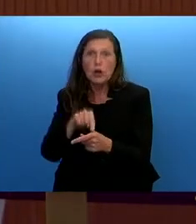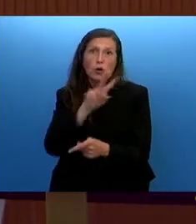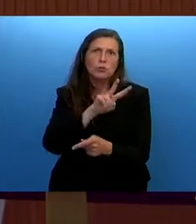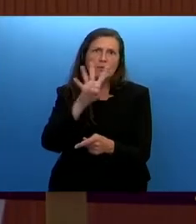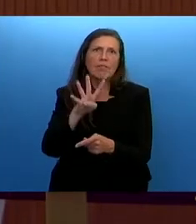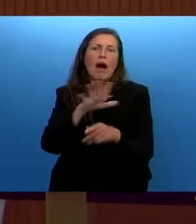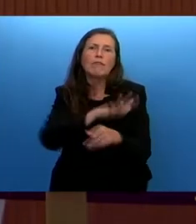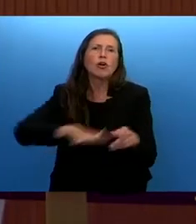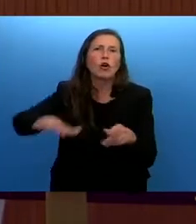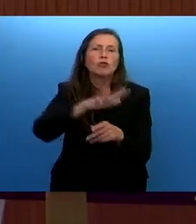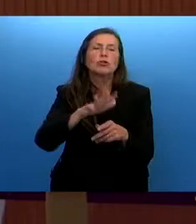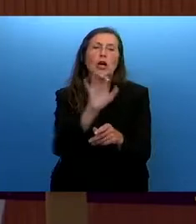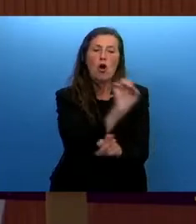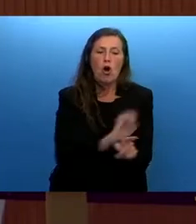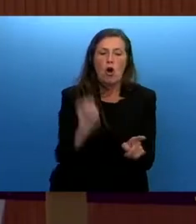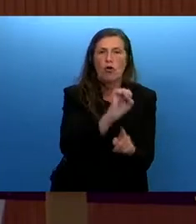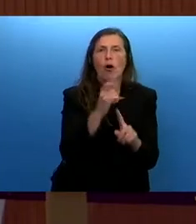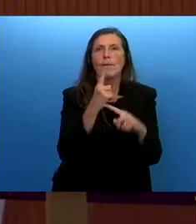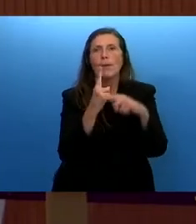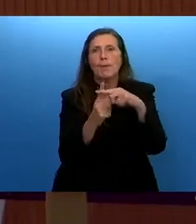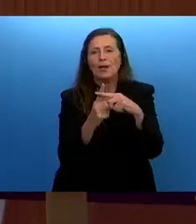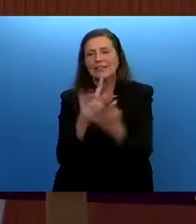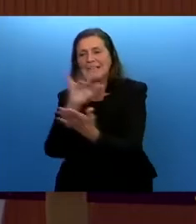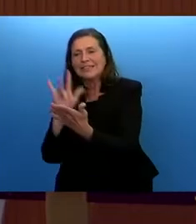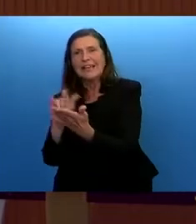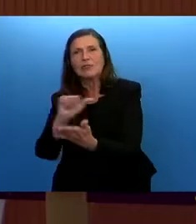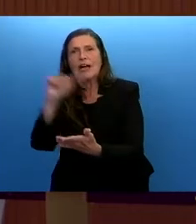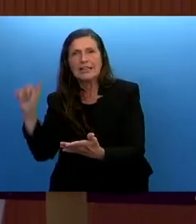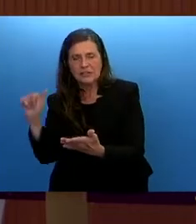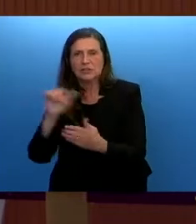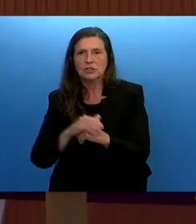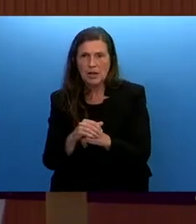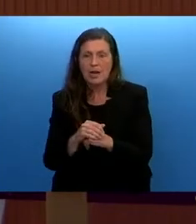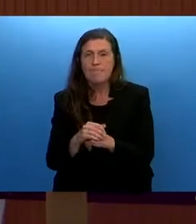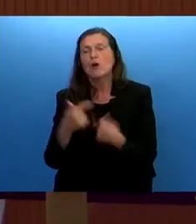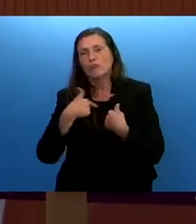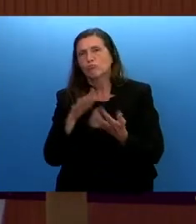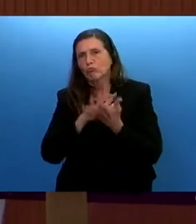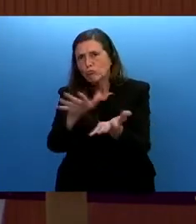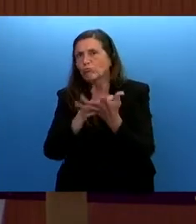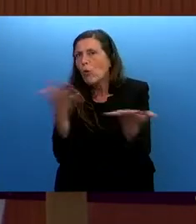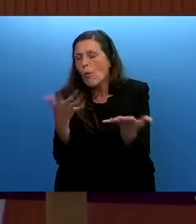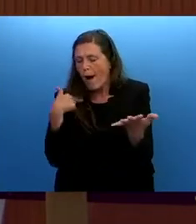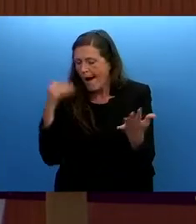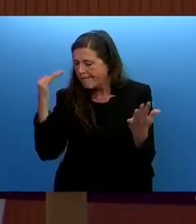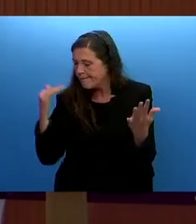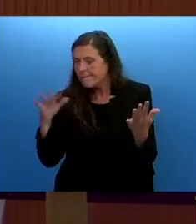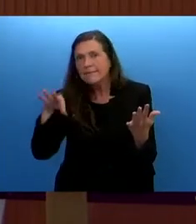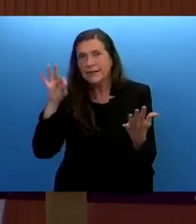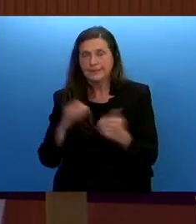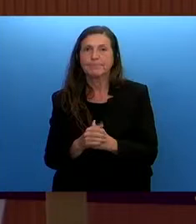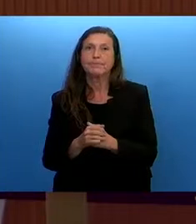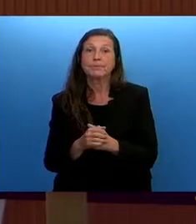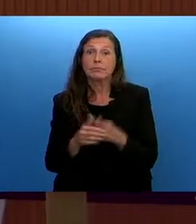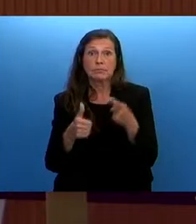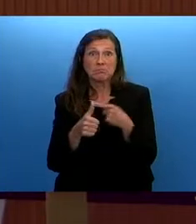Central Asia. And let me share a couple of key findings from that review. First of all, no examples